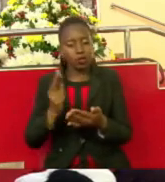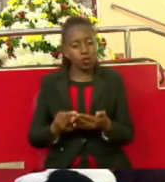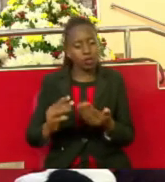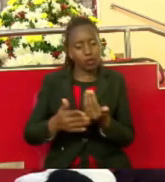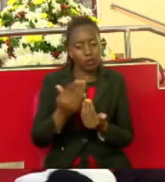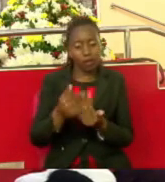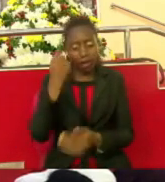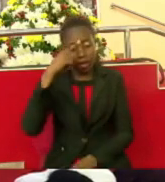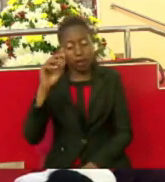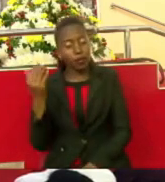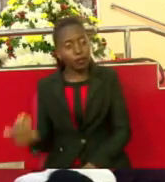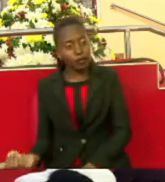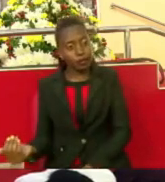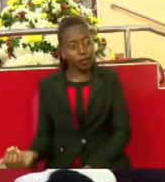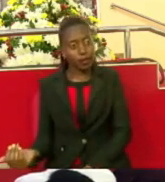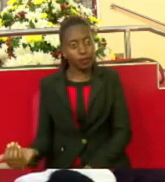child.